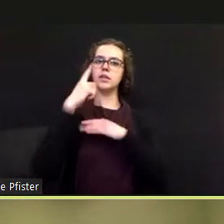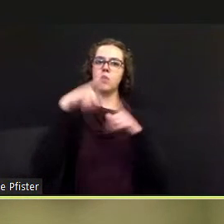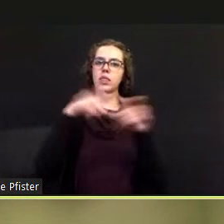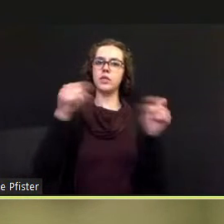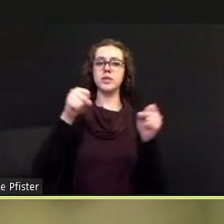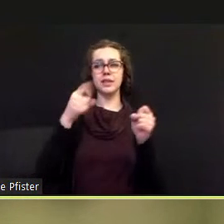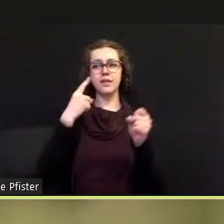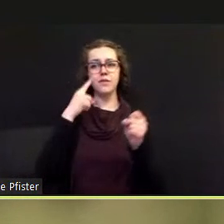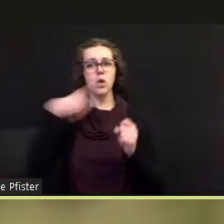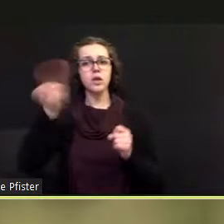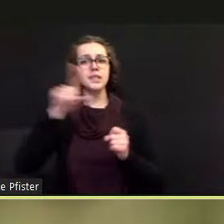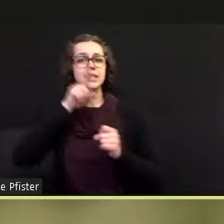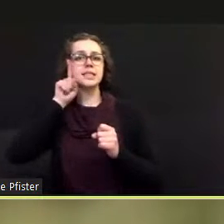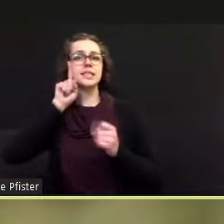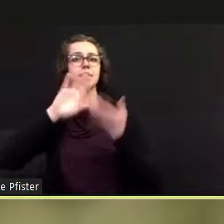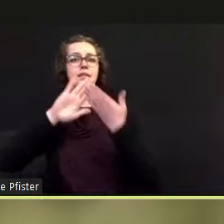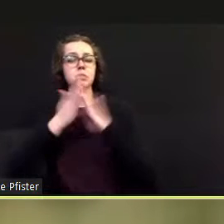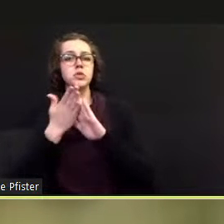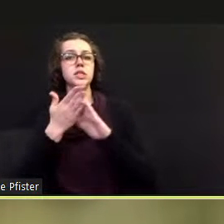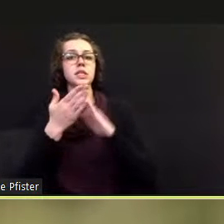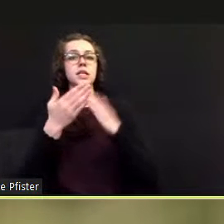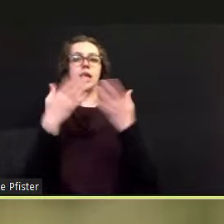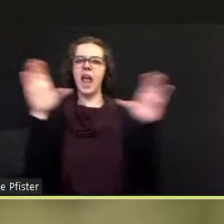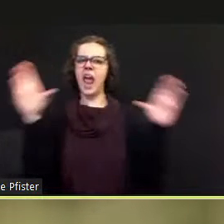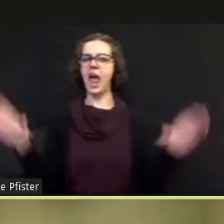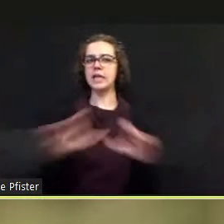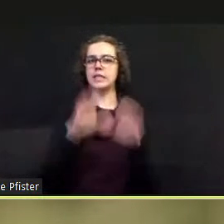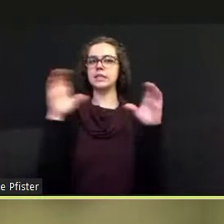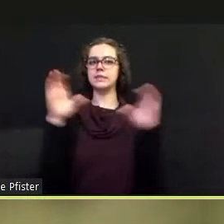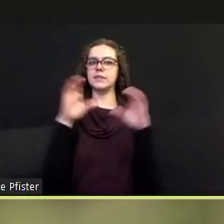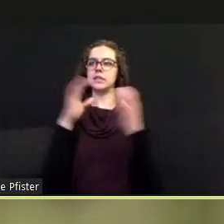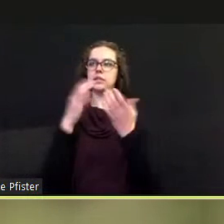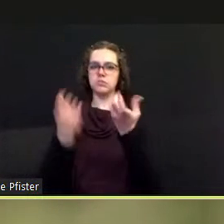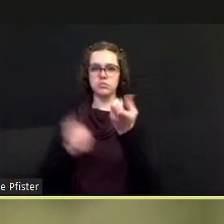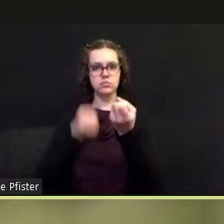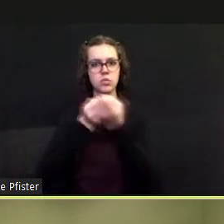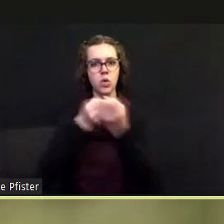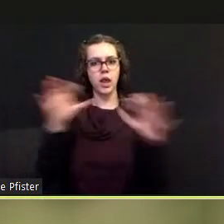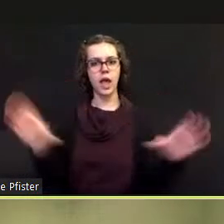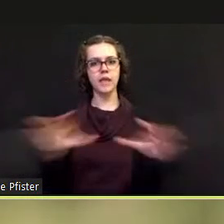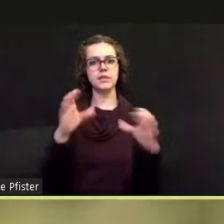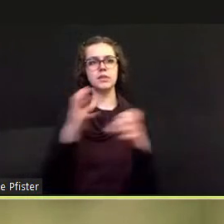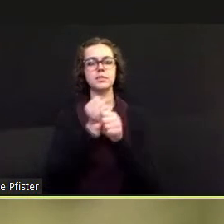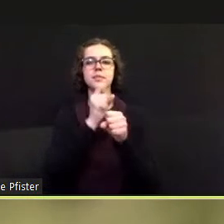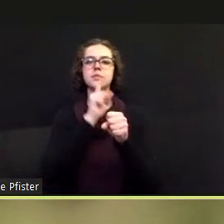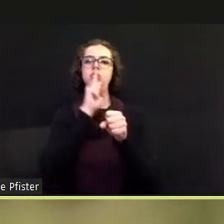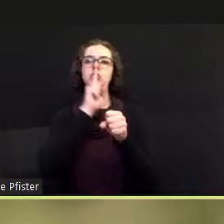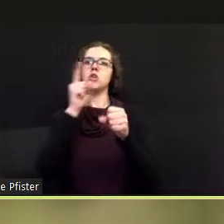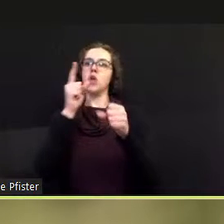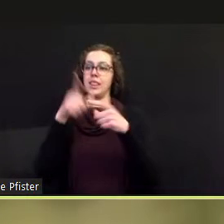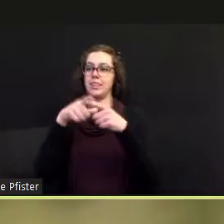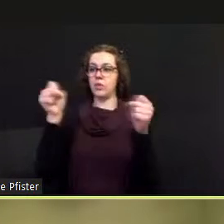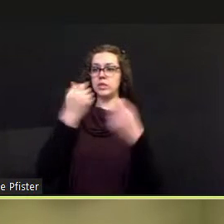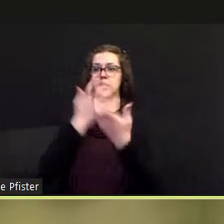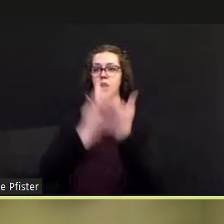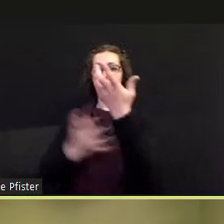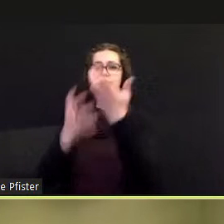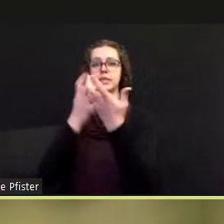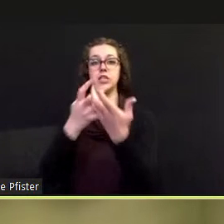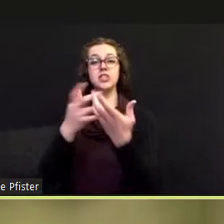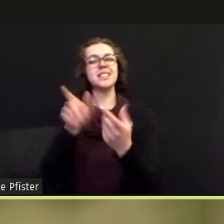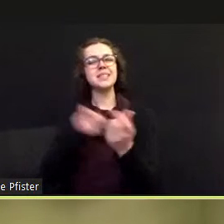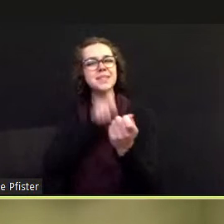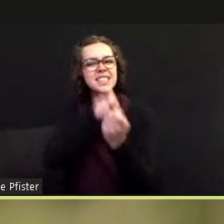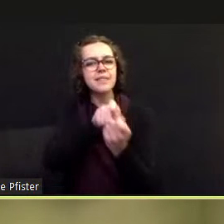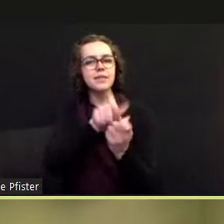community activism. There's been significant activism to have better linguistic accommodations in legal settings. And we should